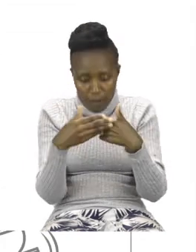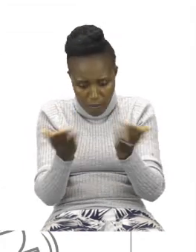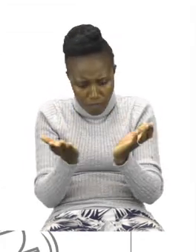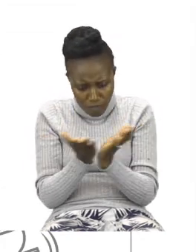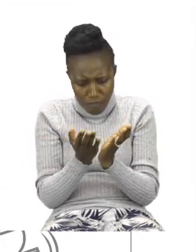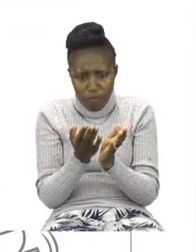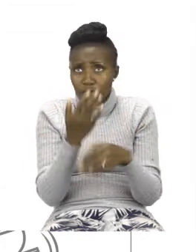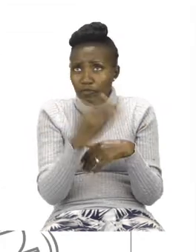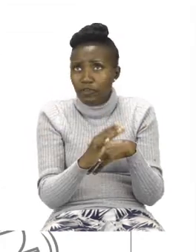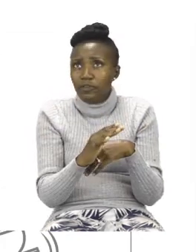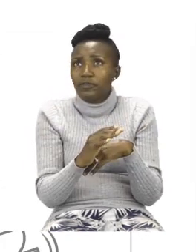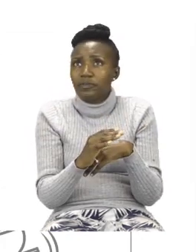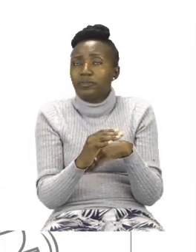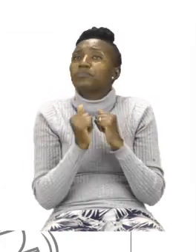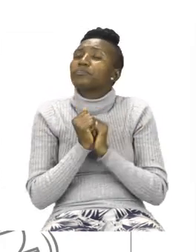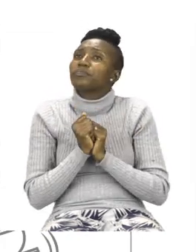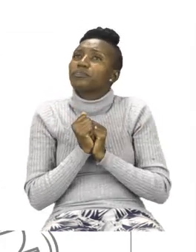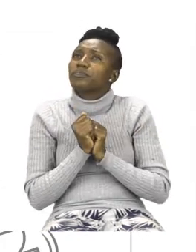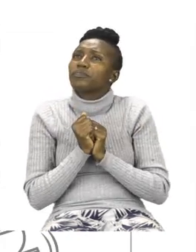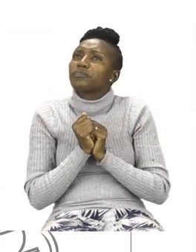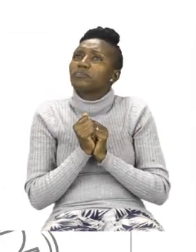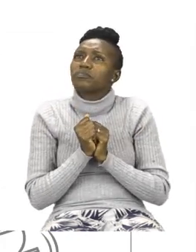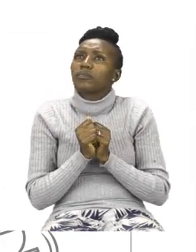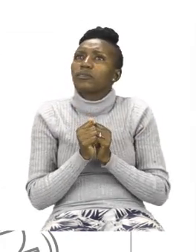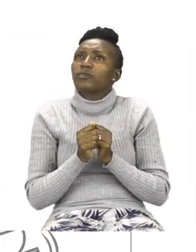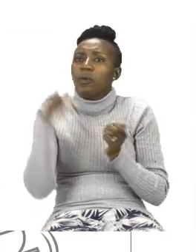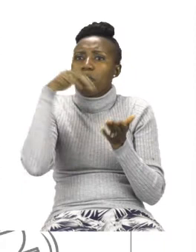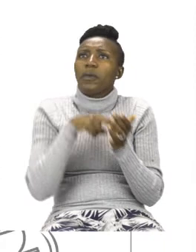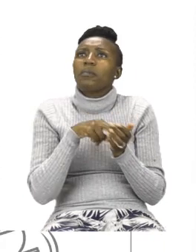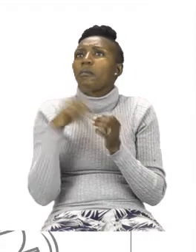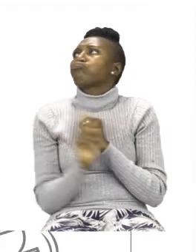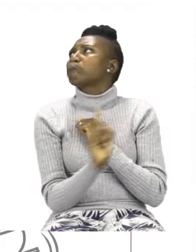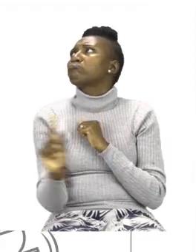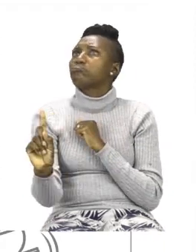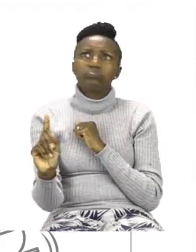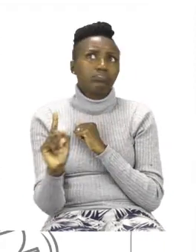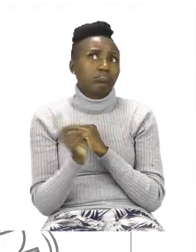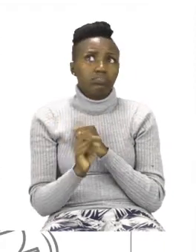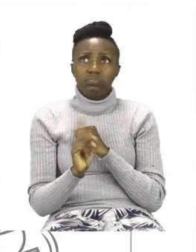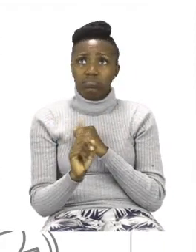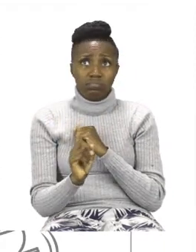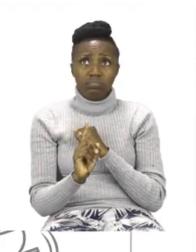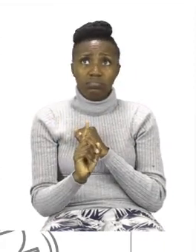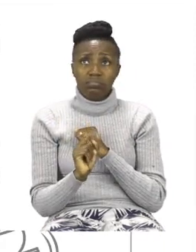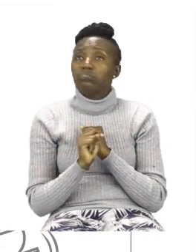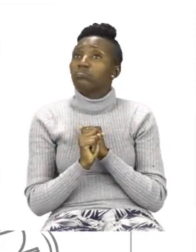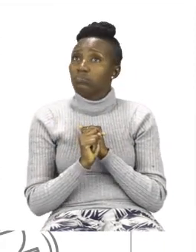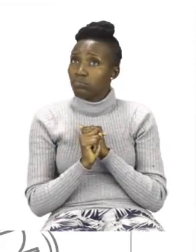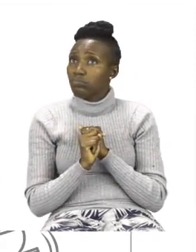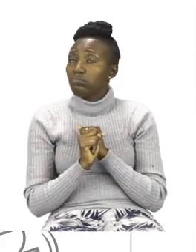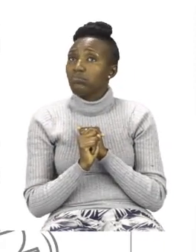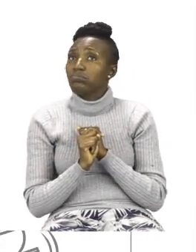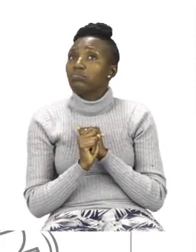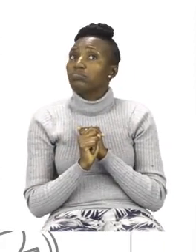it's time to clean up. Instead of leaving someone else to clean up your breadcrumbs or your